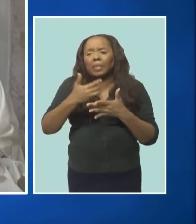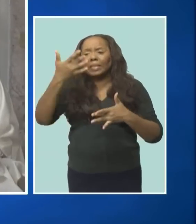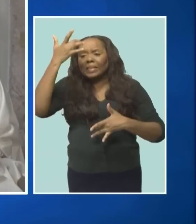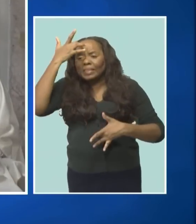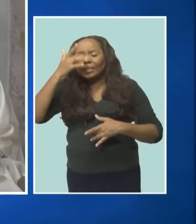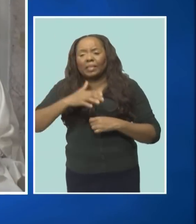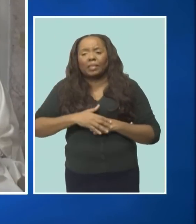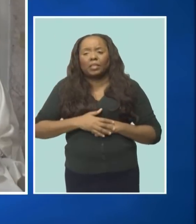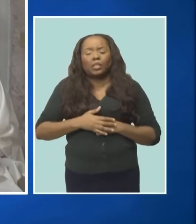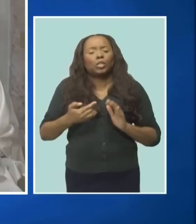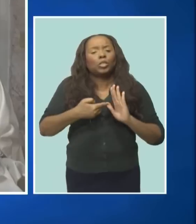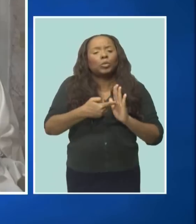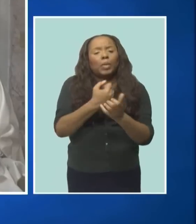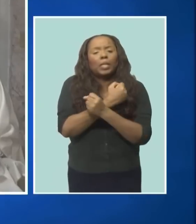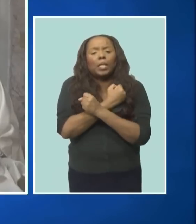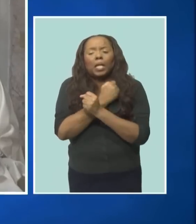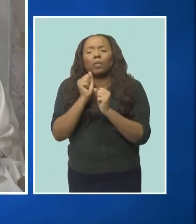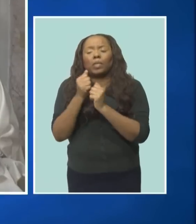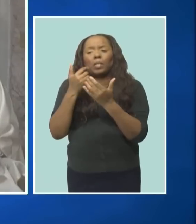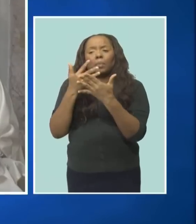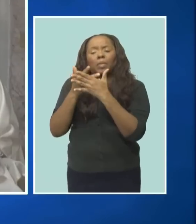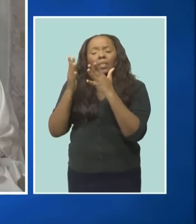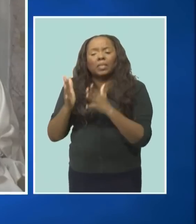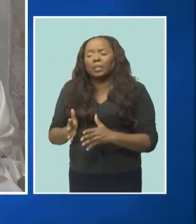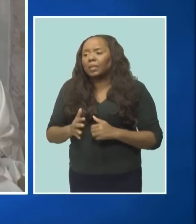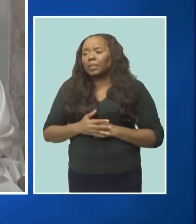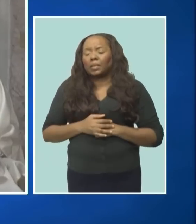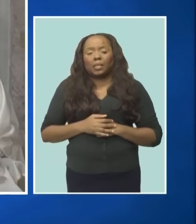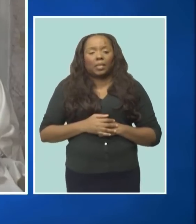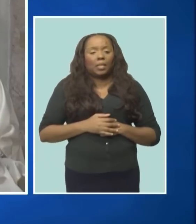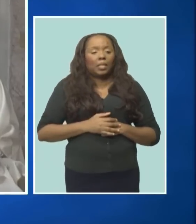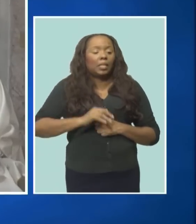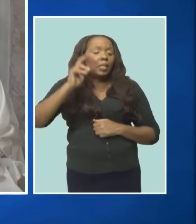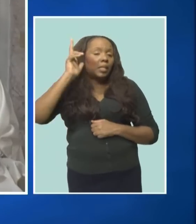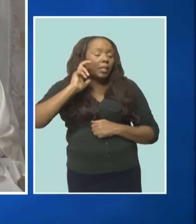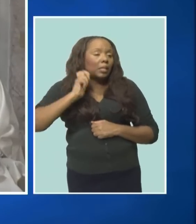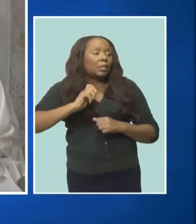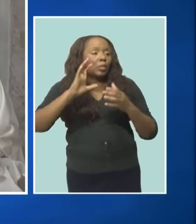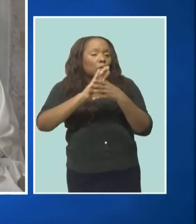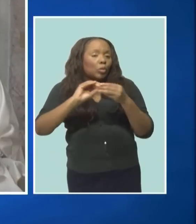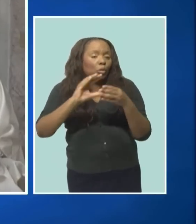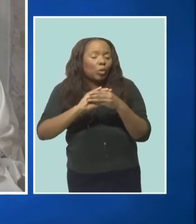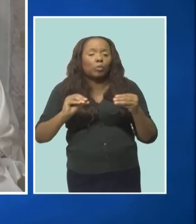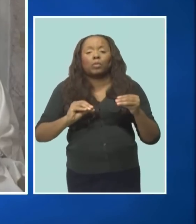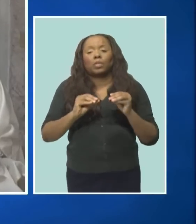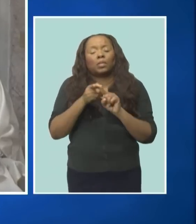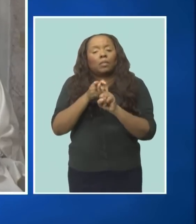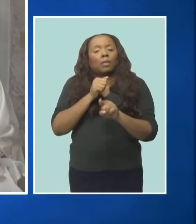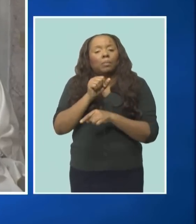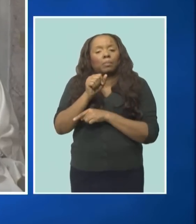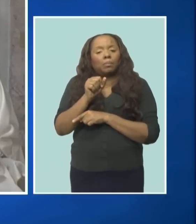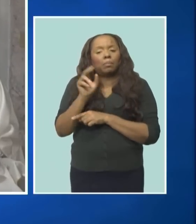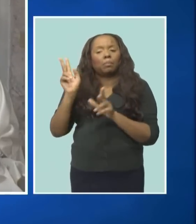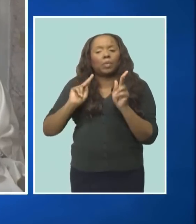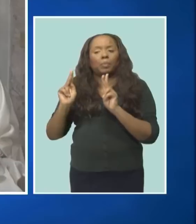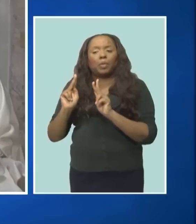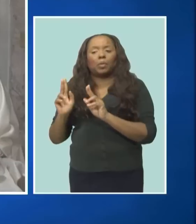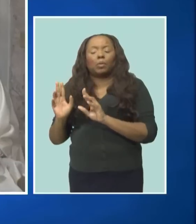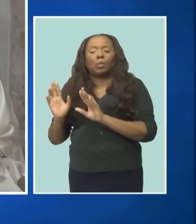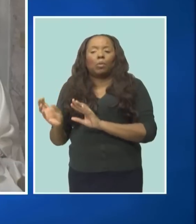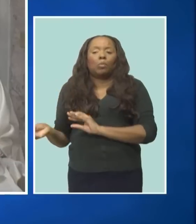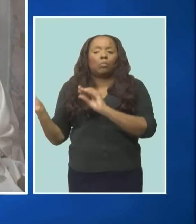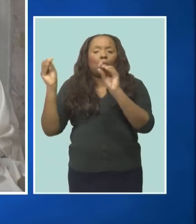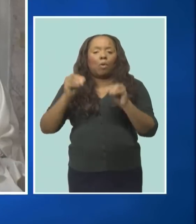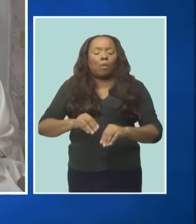the stories of the migrants, and listening to the stories of the